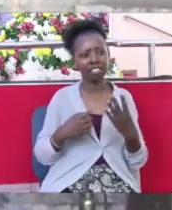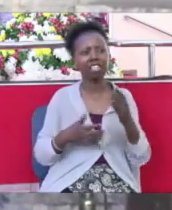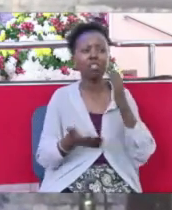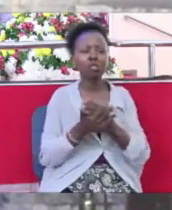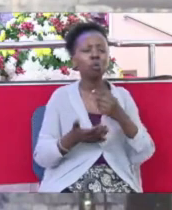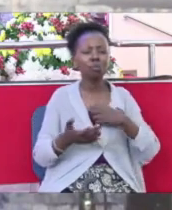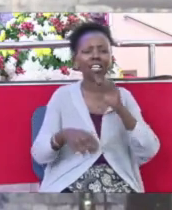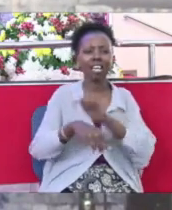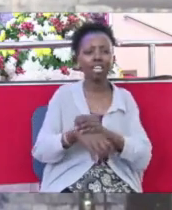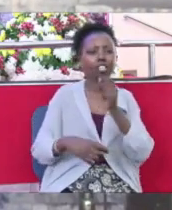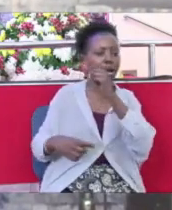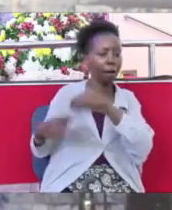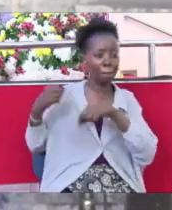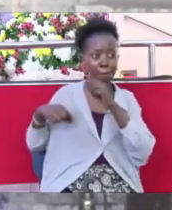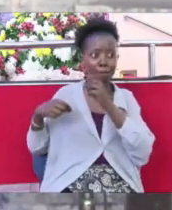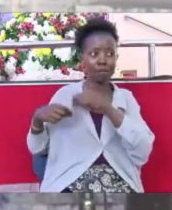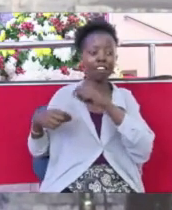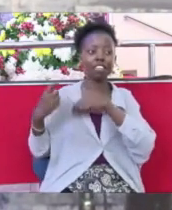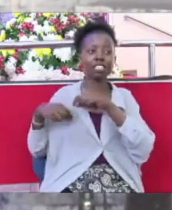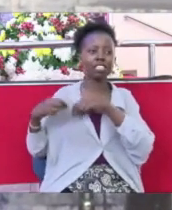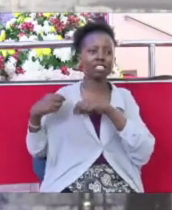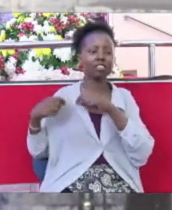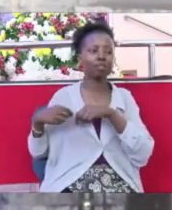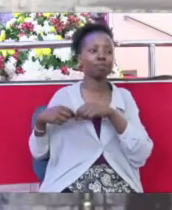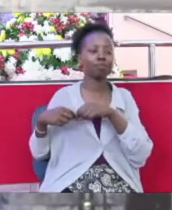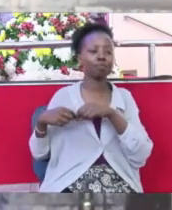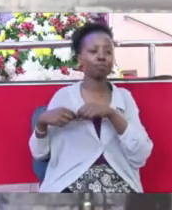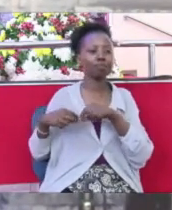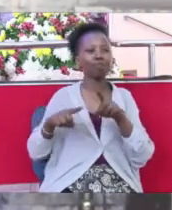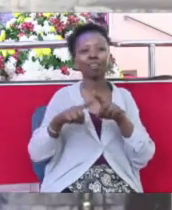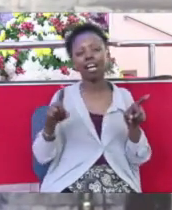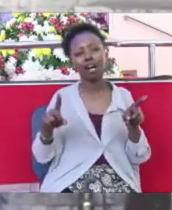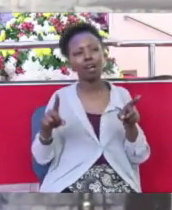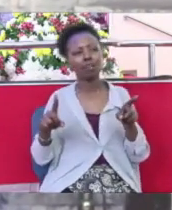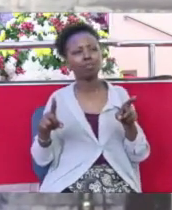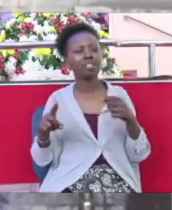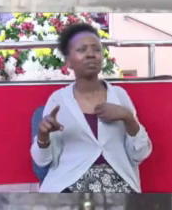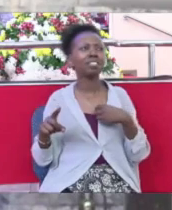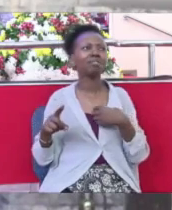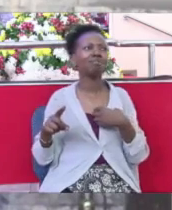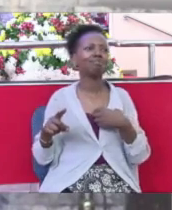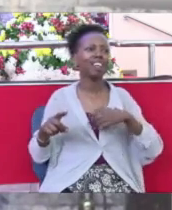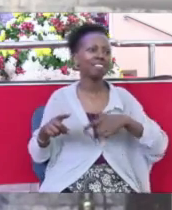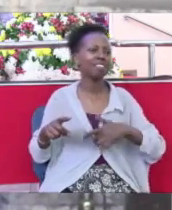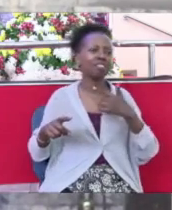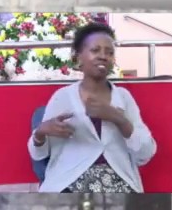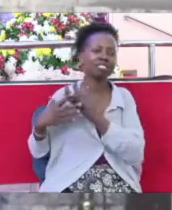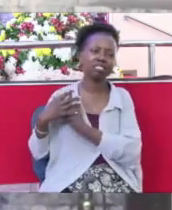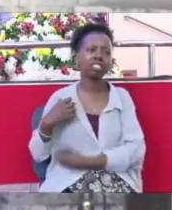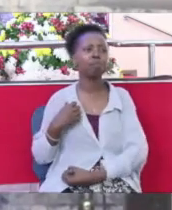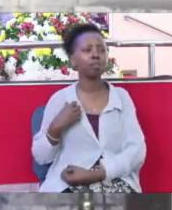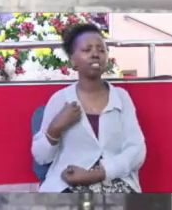good good increase. Kama nimepewa kuongezeko kubwa sana. I was so dejected. Nilikuwa na hisi